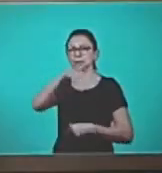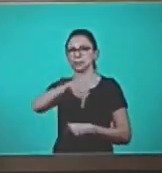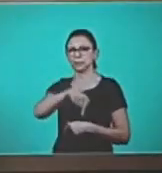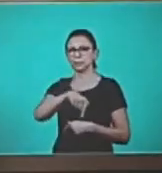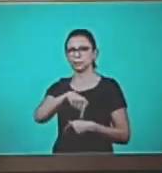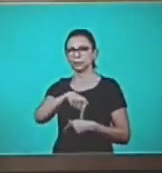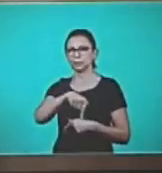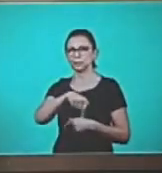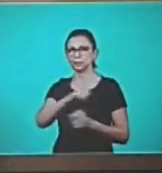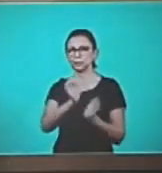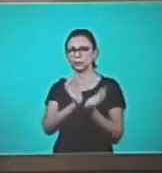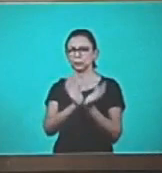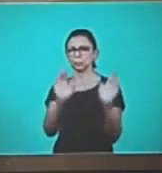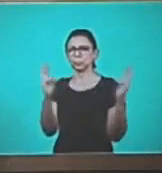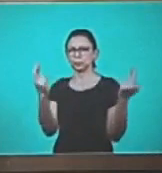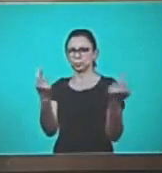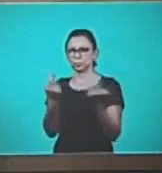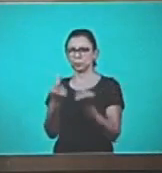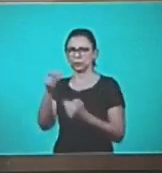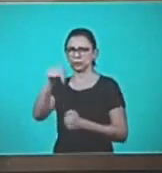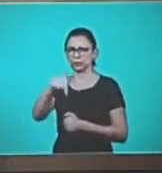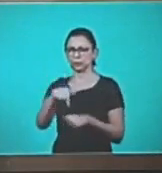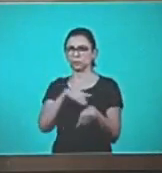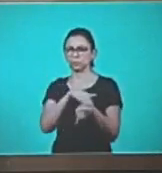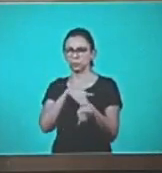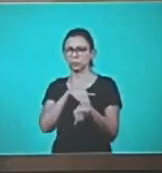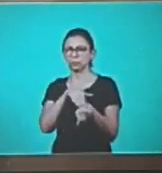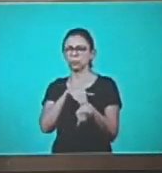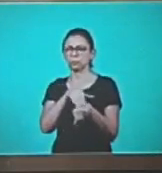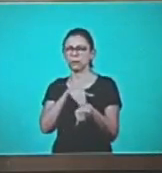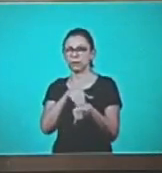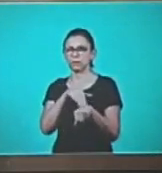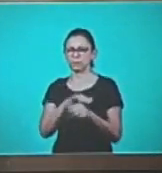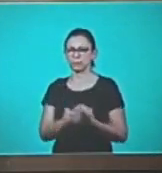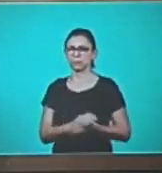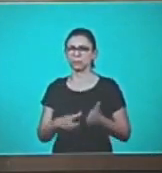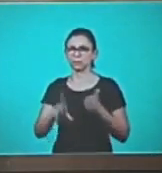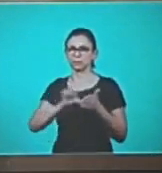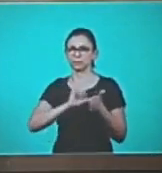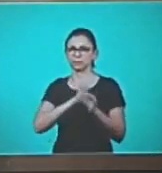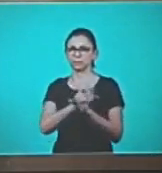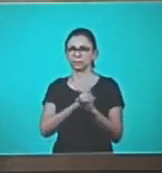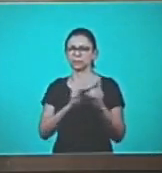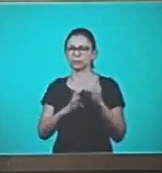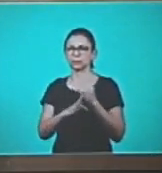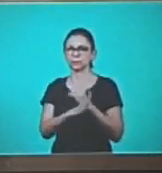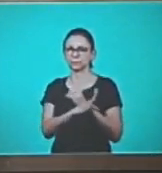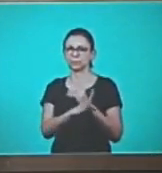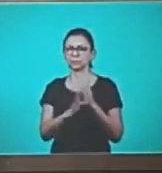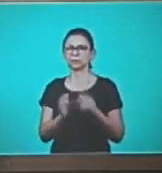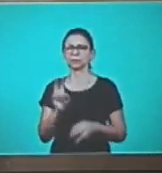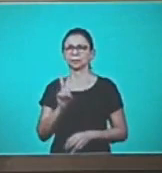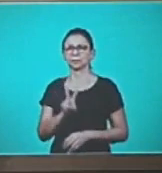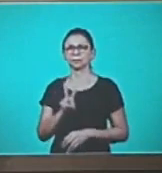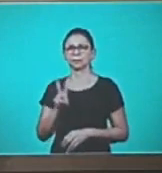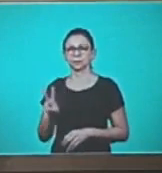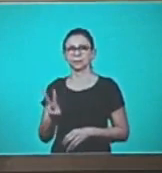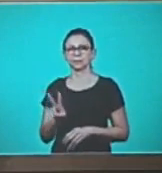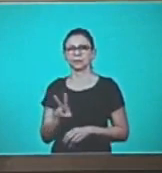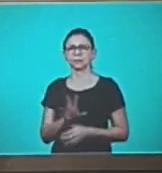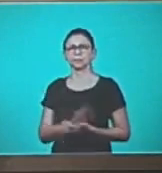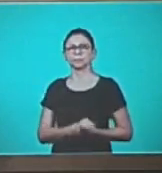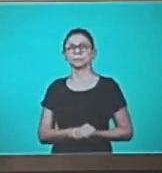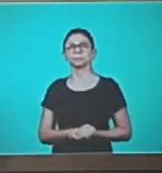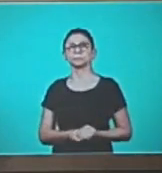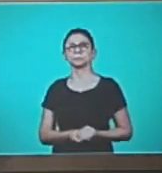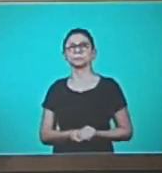had with the group that was gathered here, the brethren from Boa Vista here in São Cristóvão in the state of Espírito Santo, Brazil, and